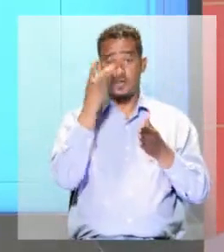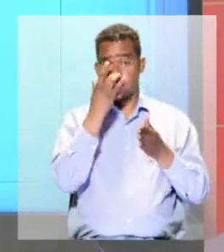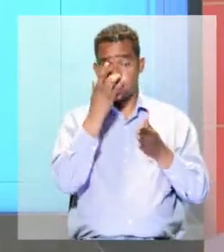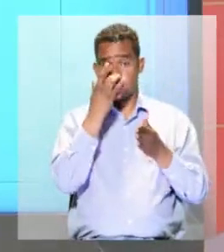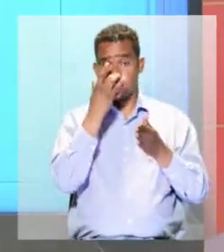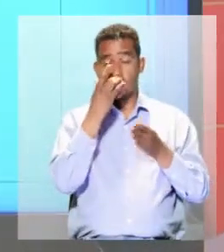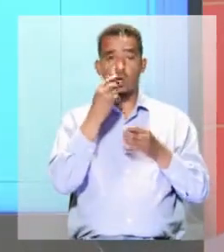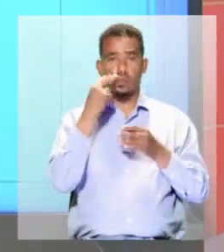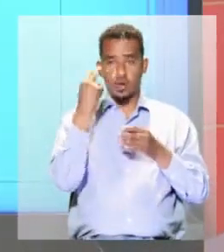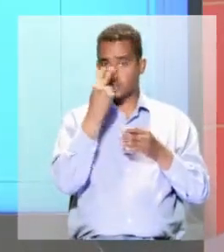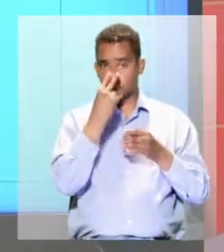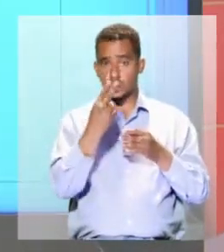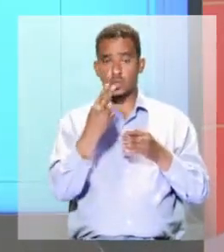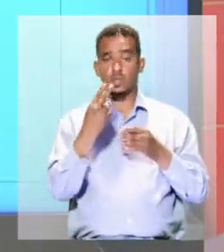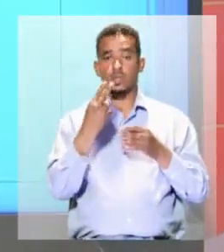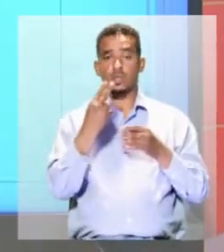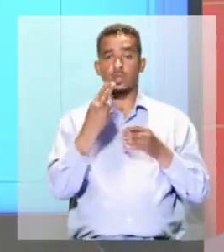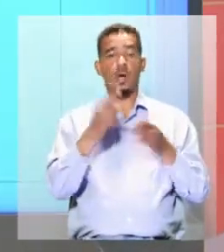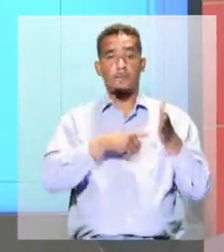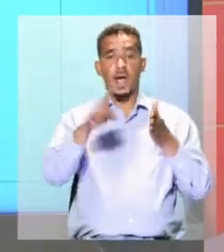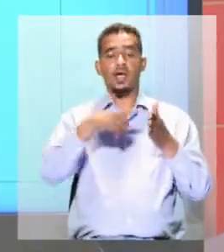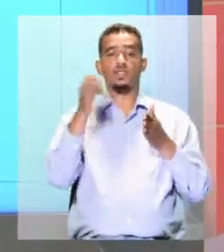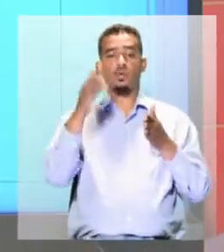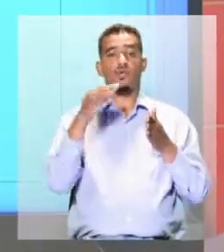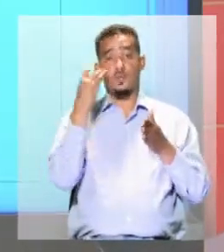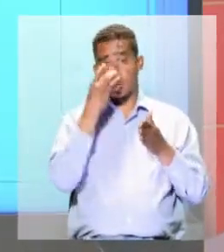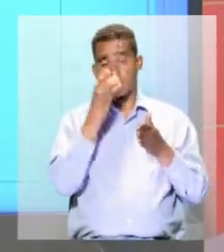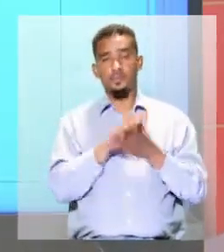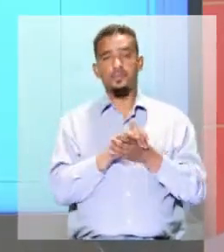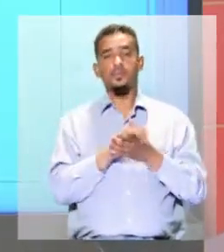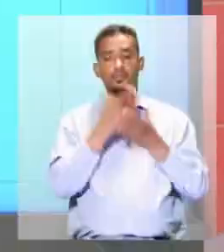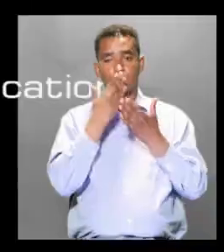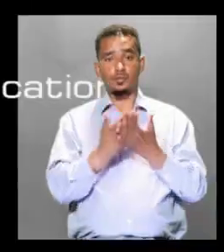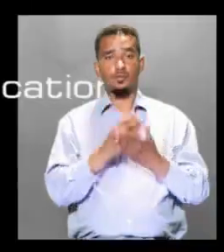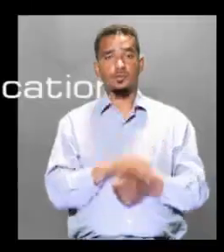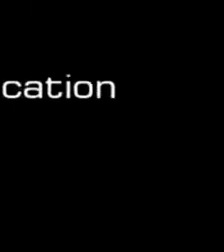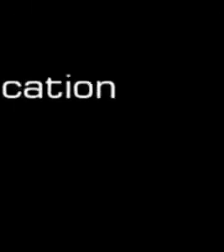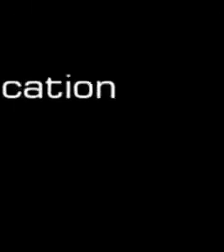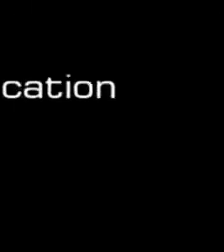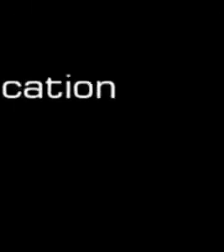seen about migration of Africa. Thank you.